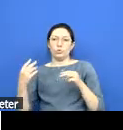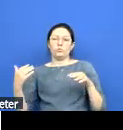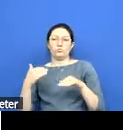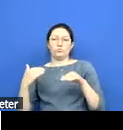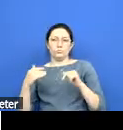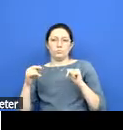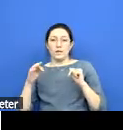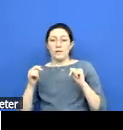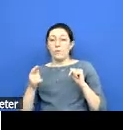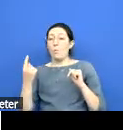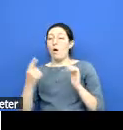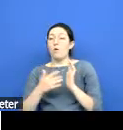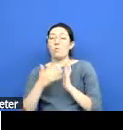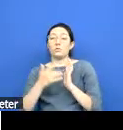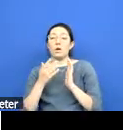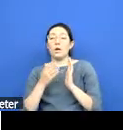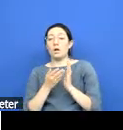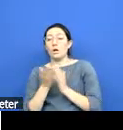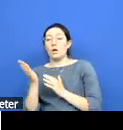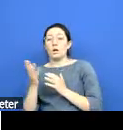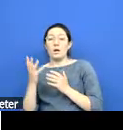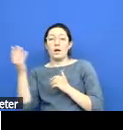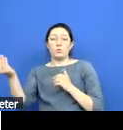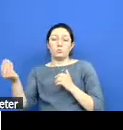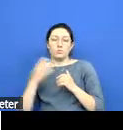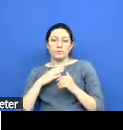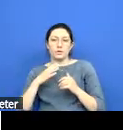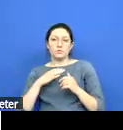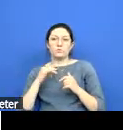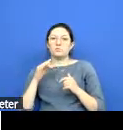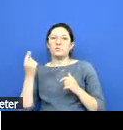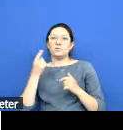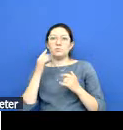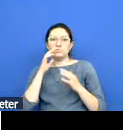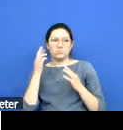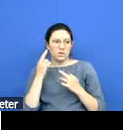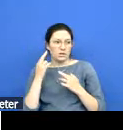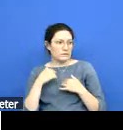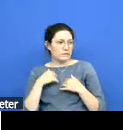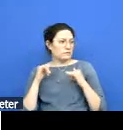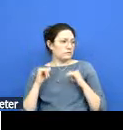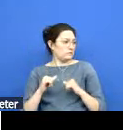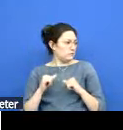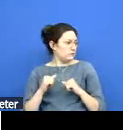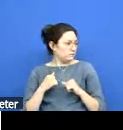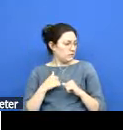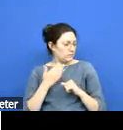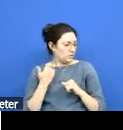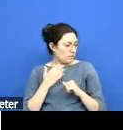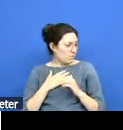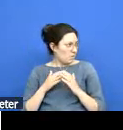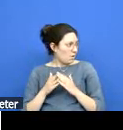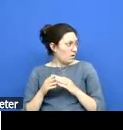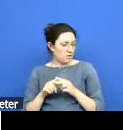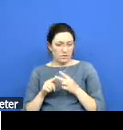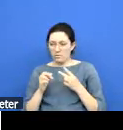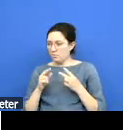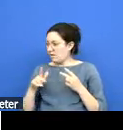occasional escapee, so to speak, somebody who gets in line and then realizes, oh, damn, I forgot my wallet. Late for work